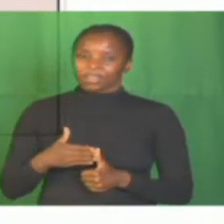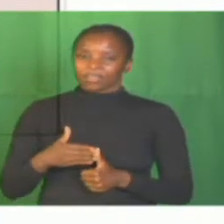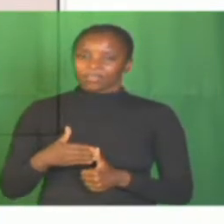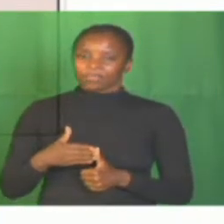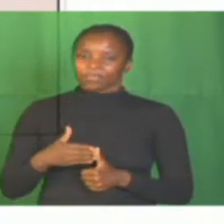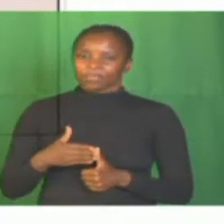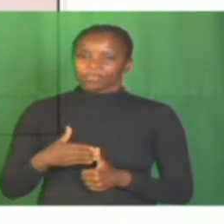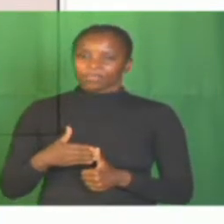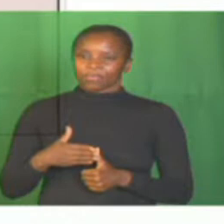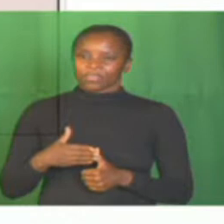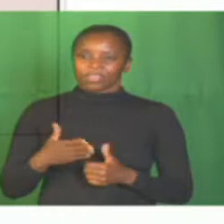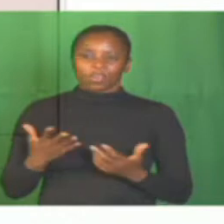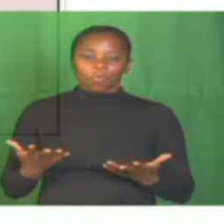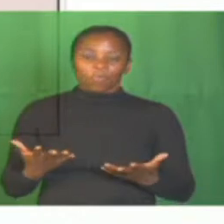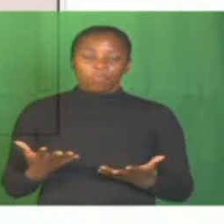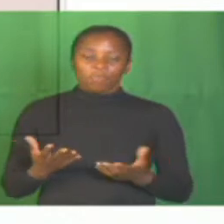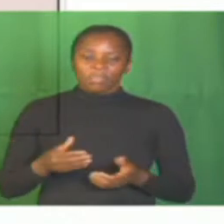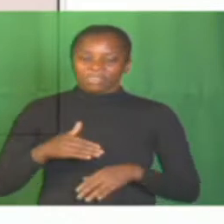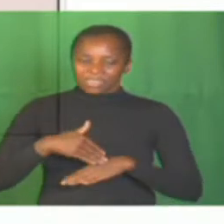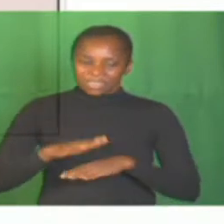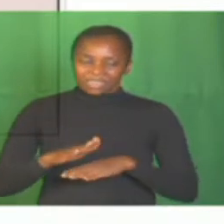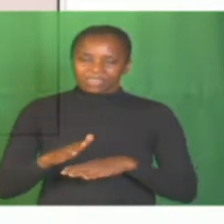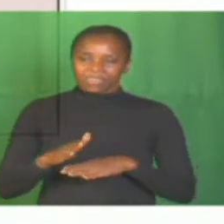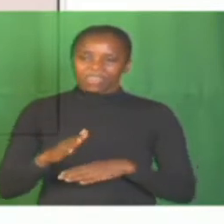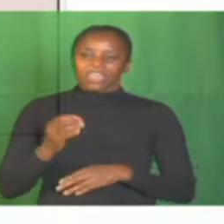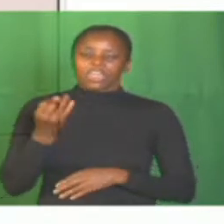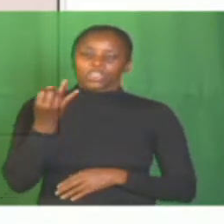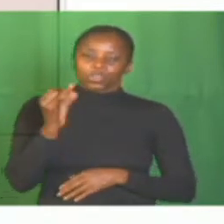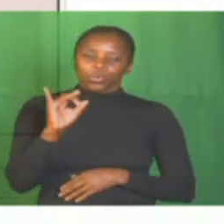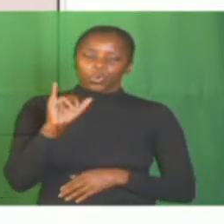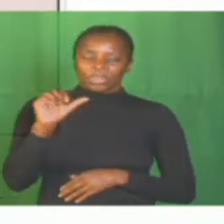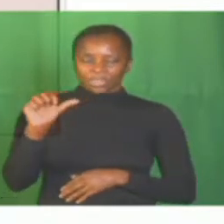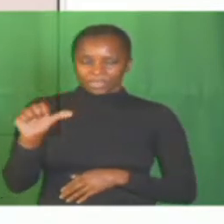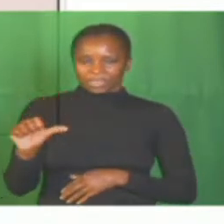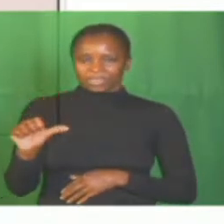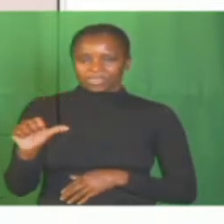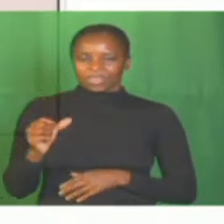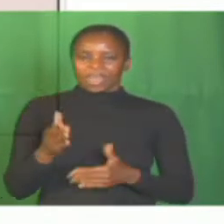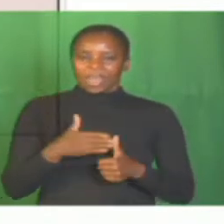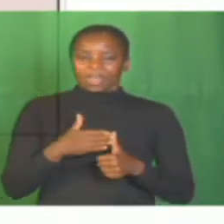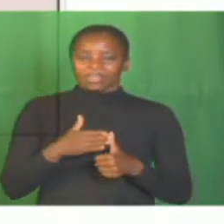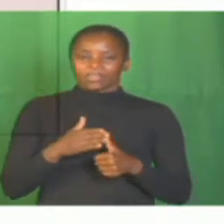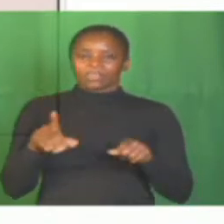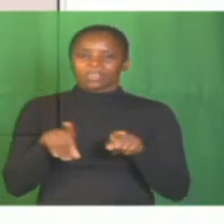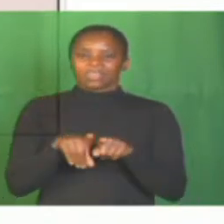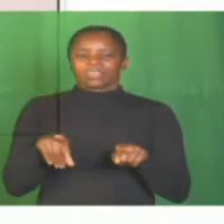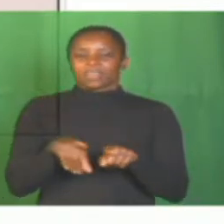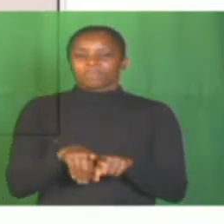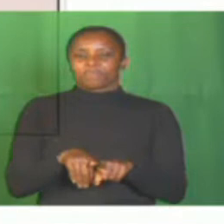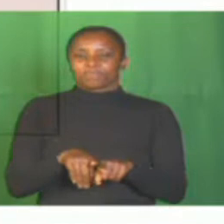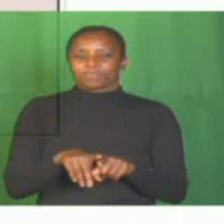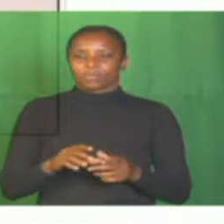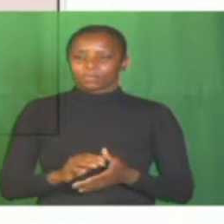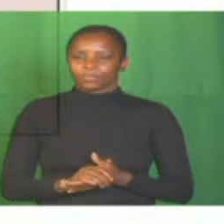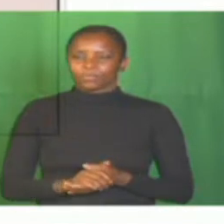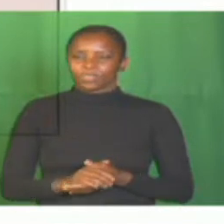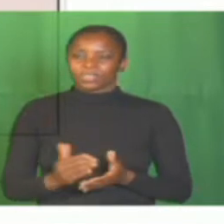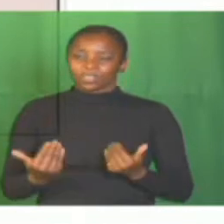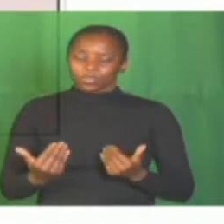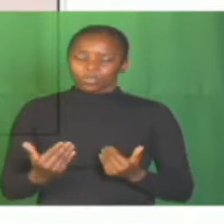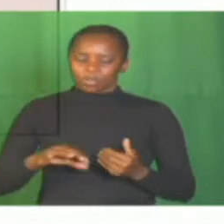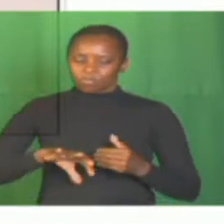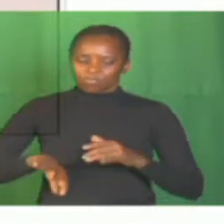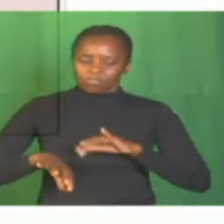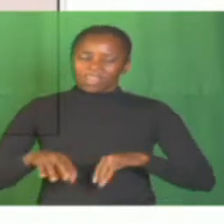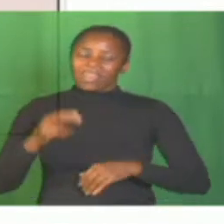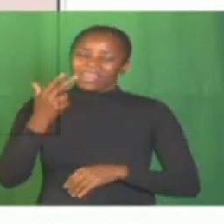Or they just sent the 216? Yes, the answers are the same. The answers are the same. The answers are the same. We distribute